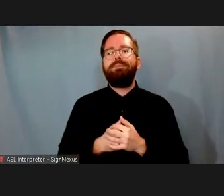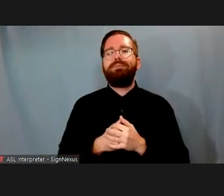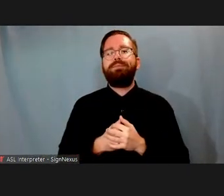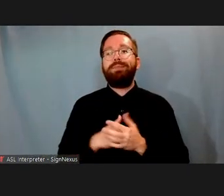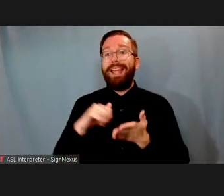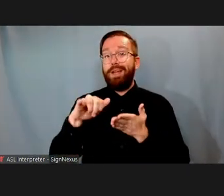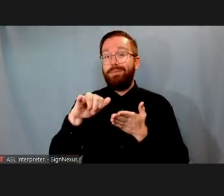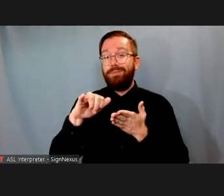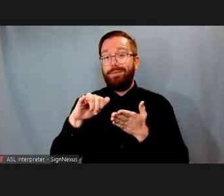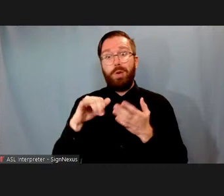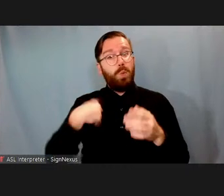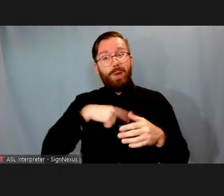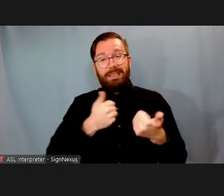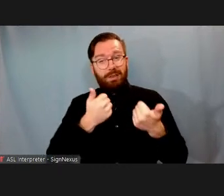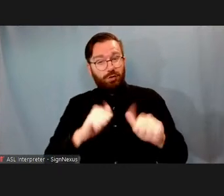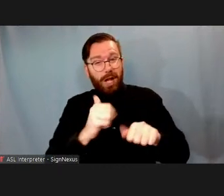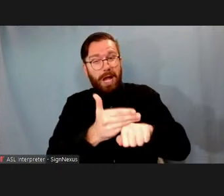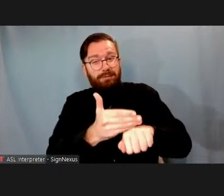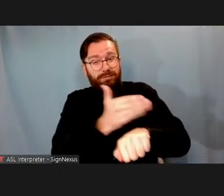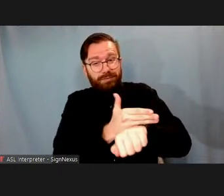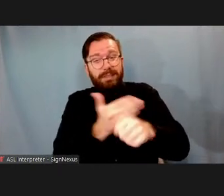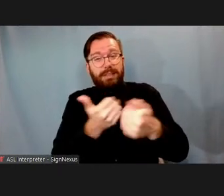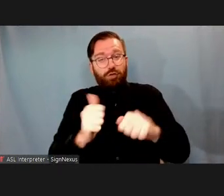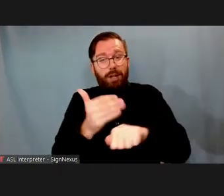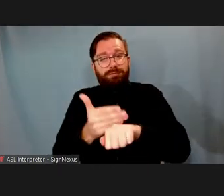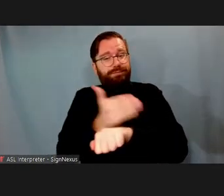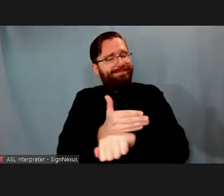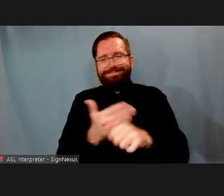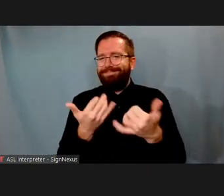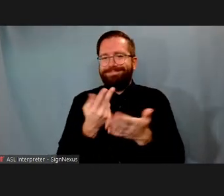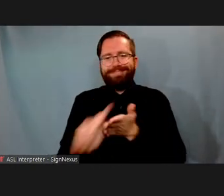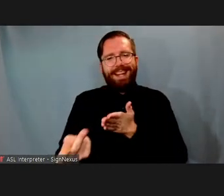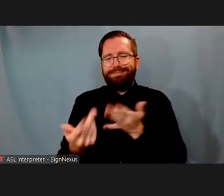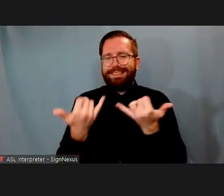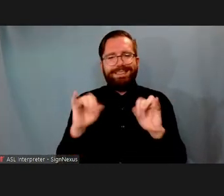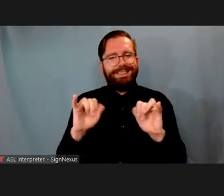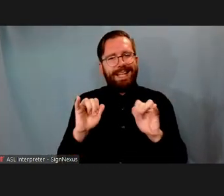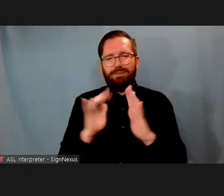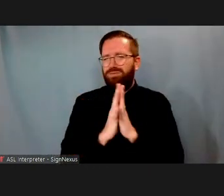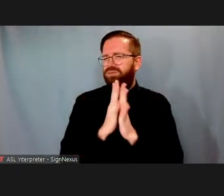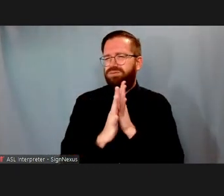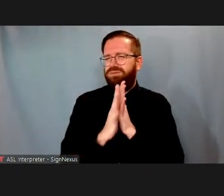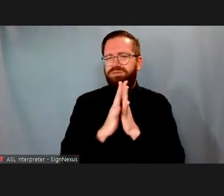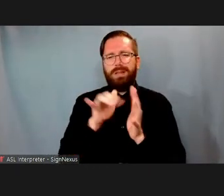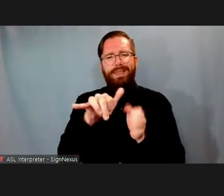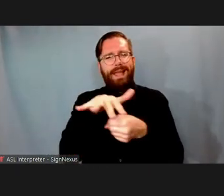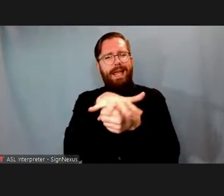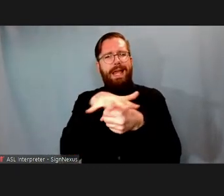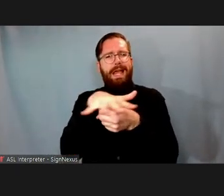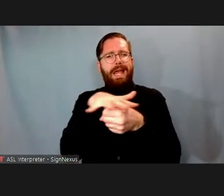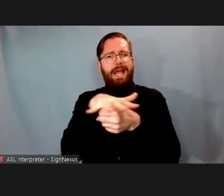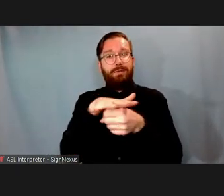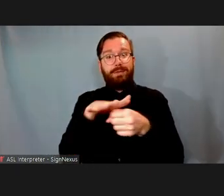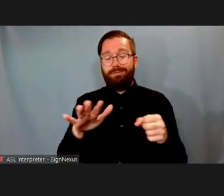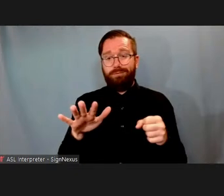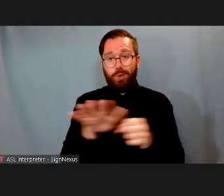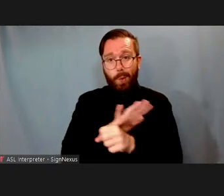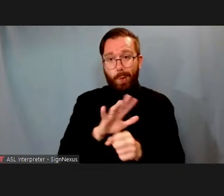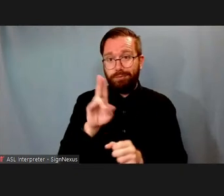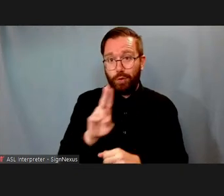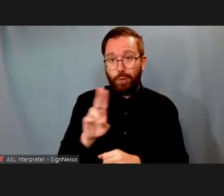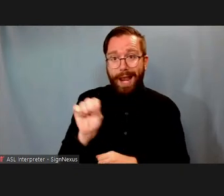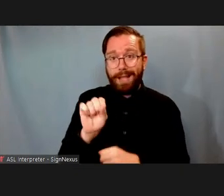consistently ranks among the worst in the united states indeed congestion costs 102 hours of lost time